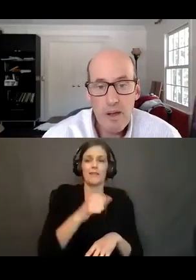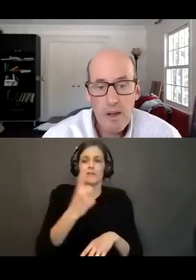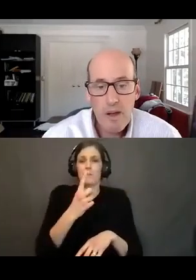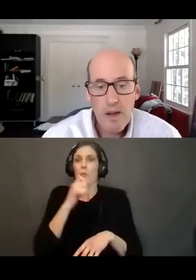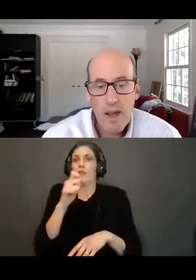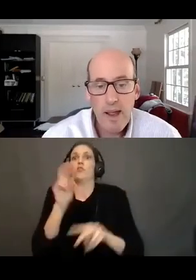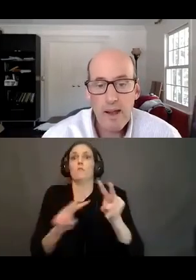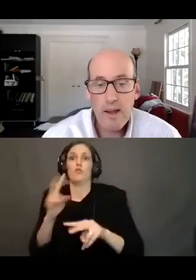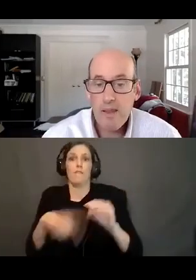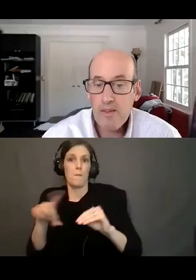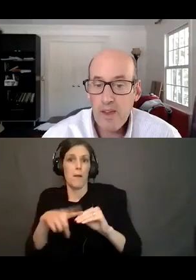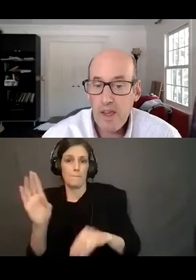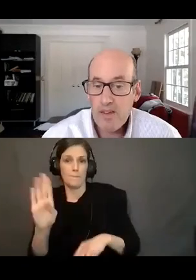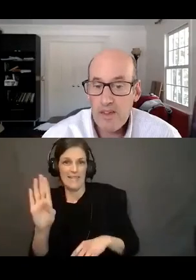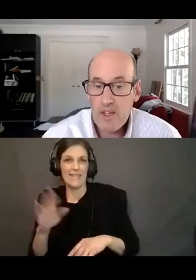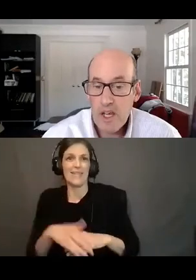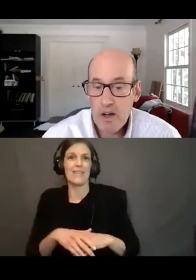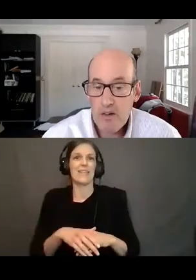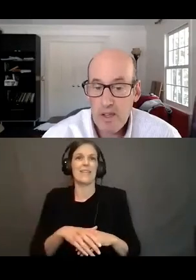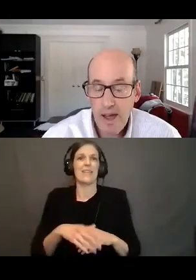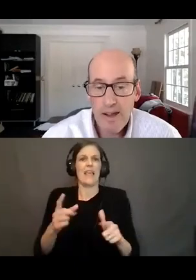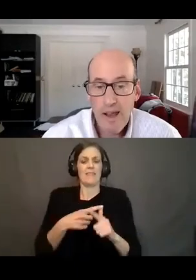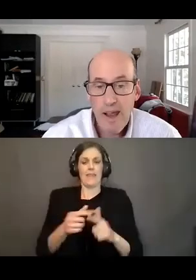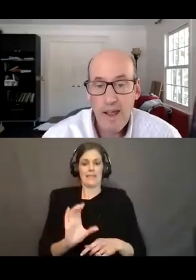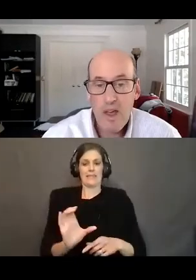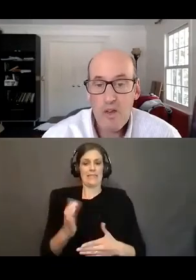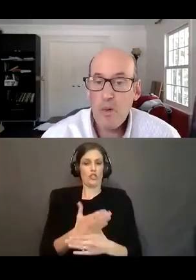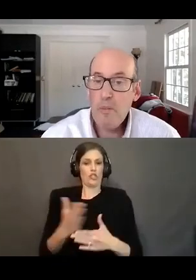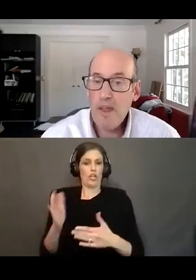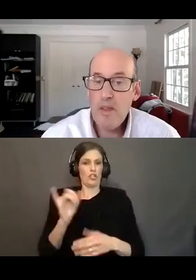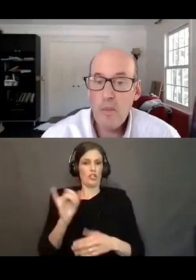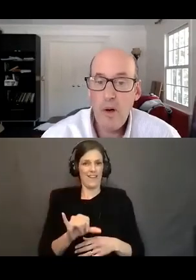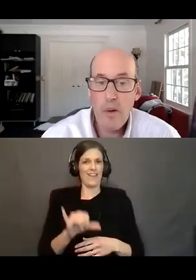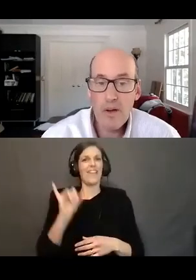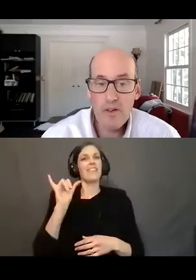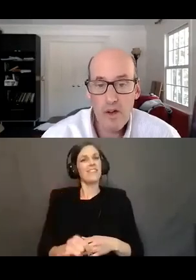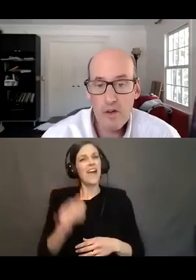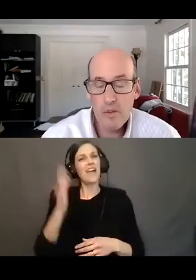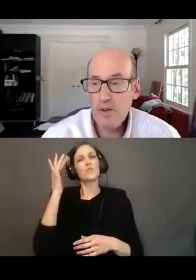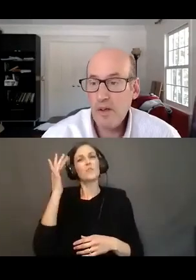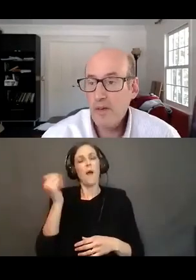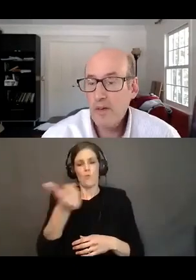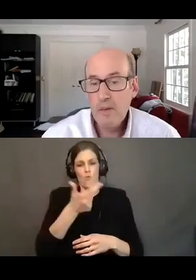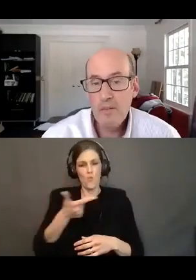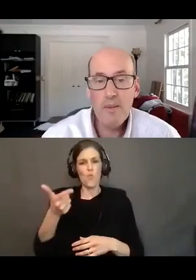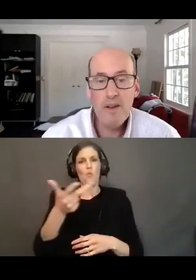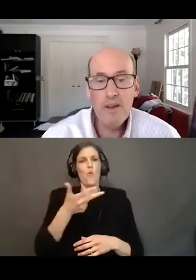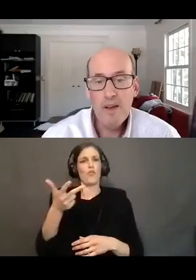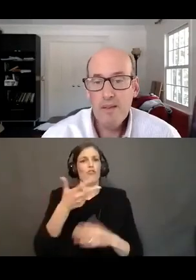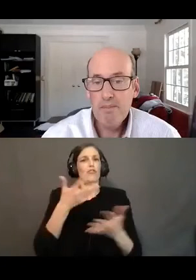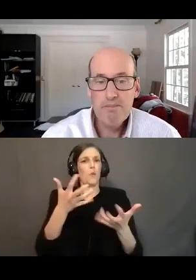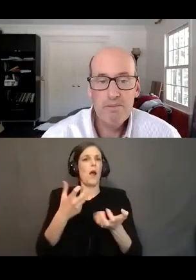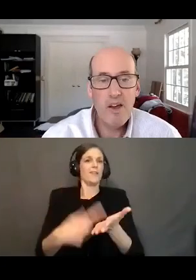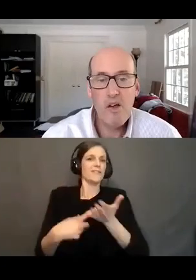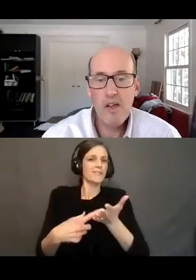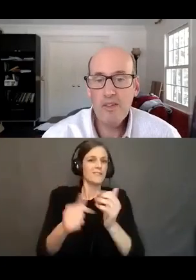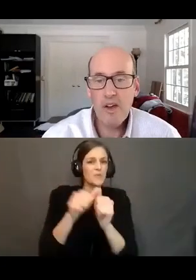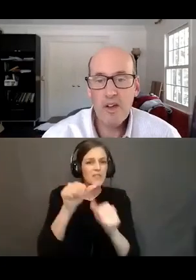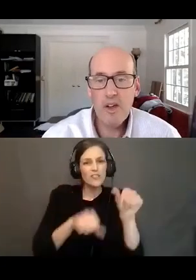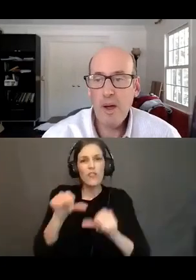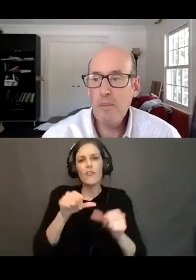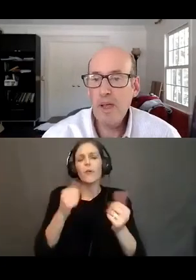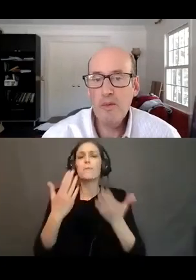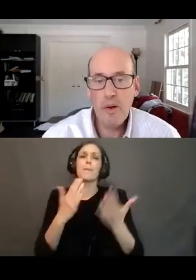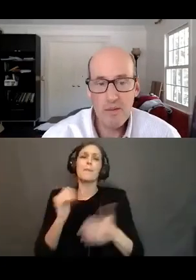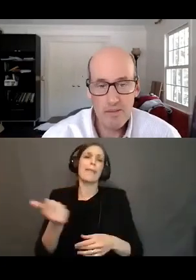B. And C shares that. And that's what made them all want to talk to each other. Maybe they all like